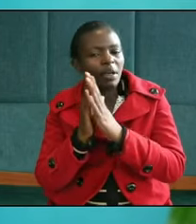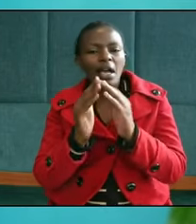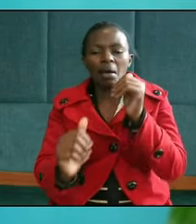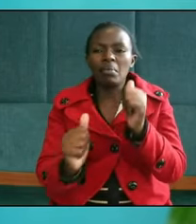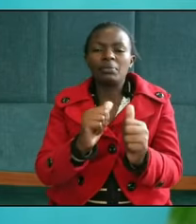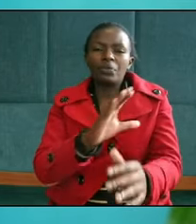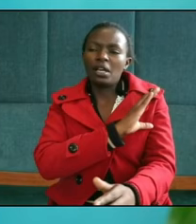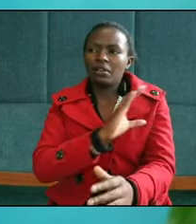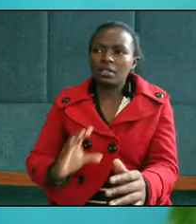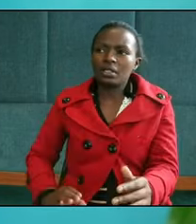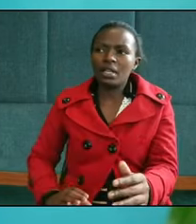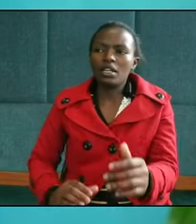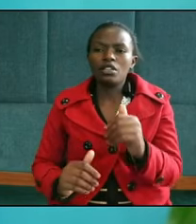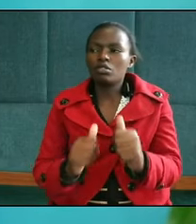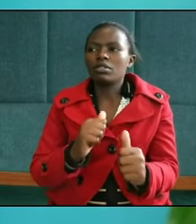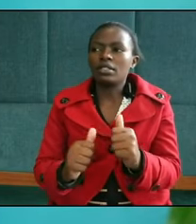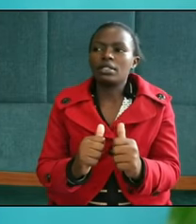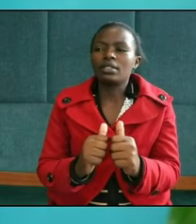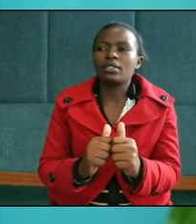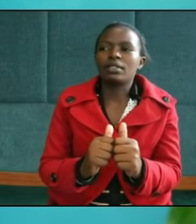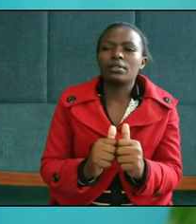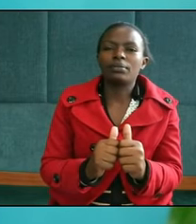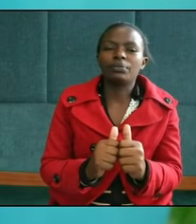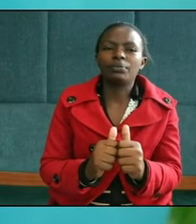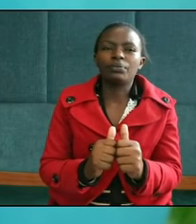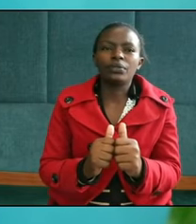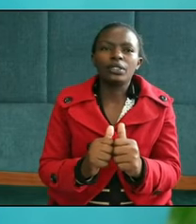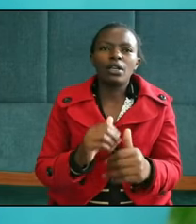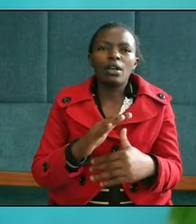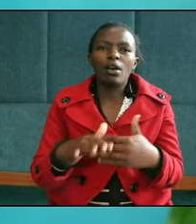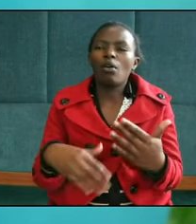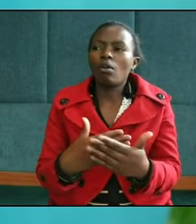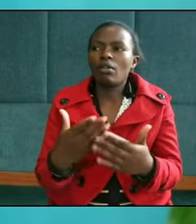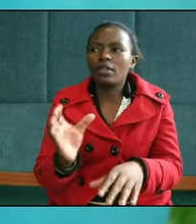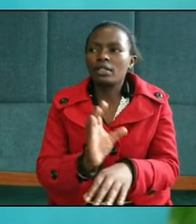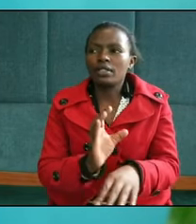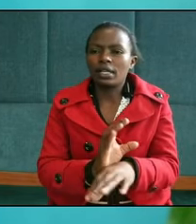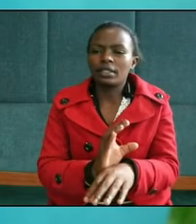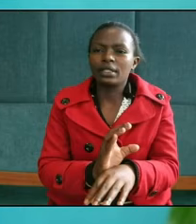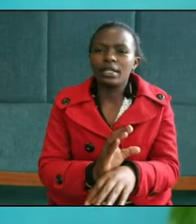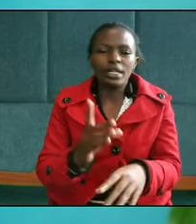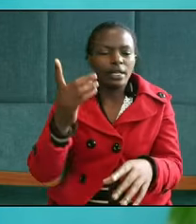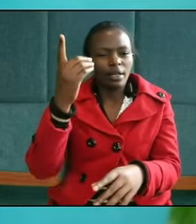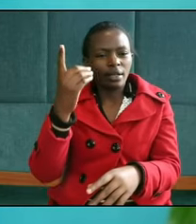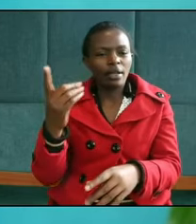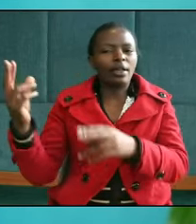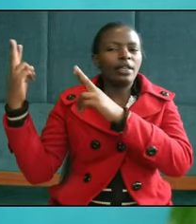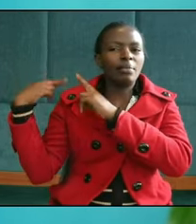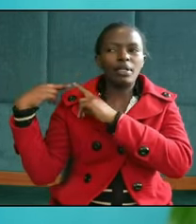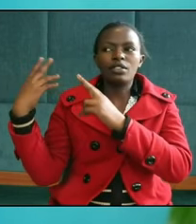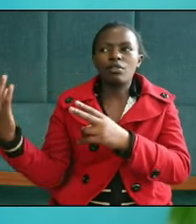Christian soldiers. Dear saints, the very life of the church depends on her faithfulness in